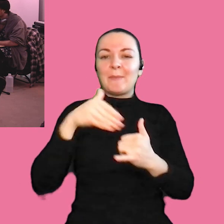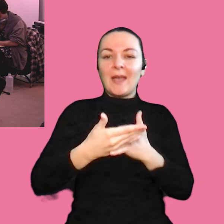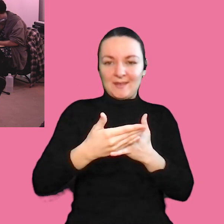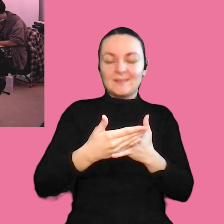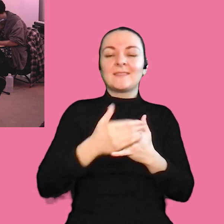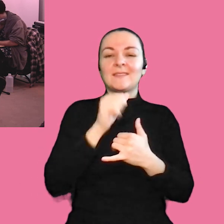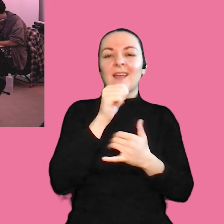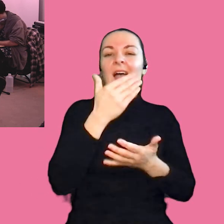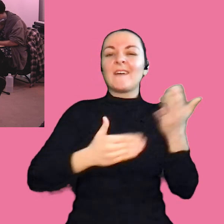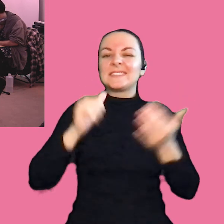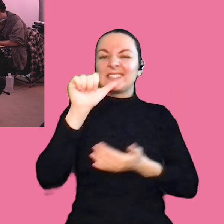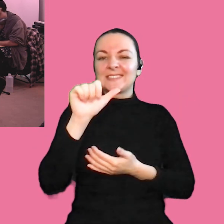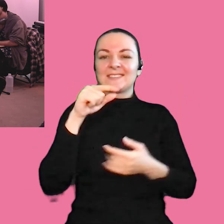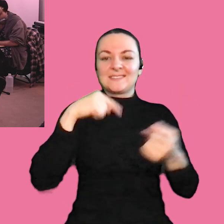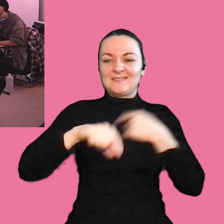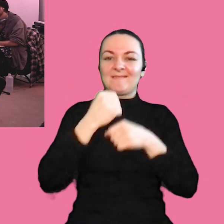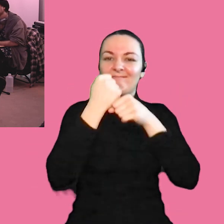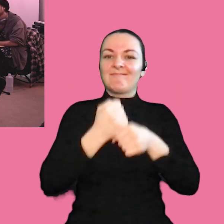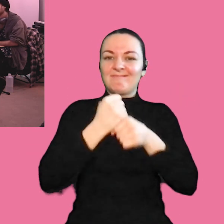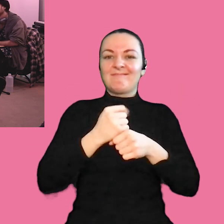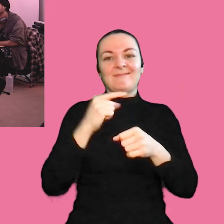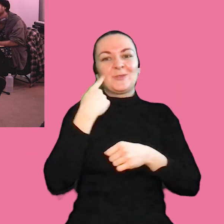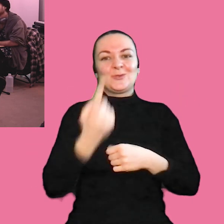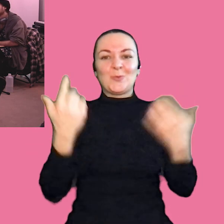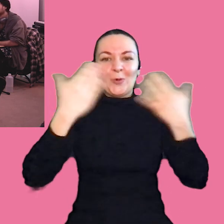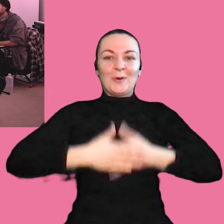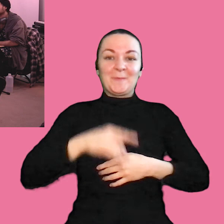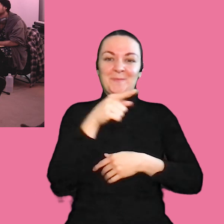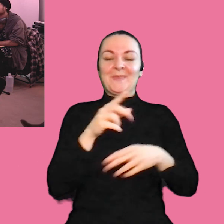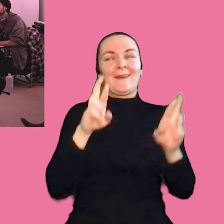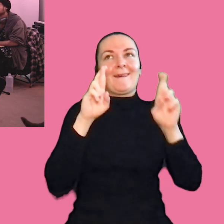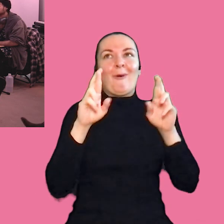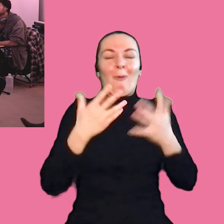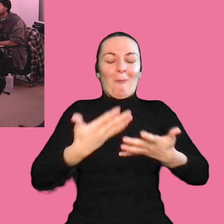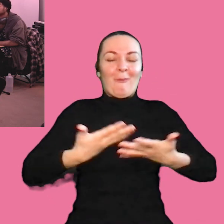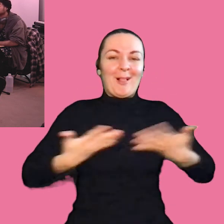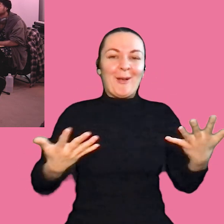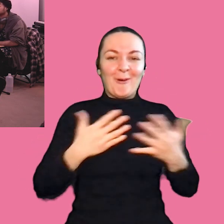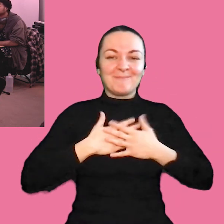transforming public transport to fight climate change. That's something that gives me a lot of hope.